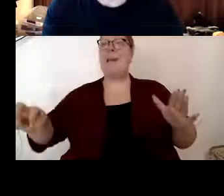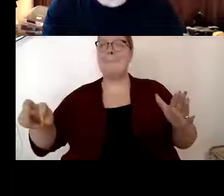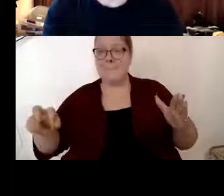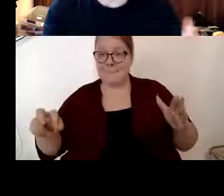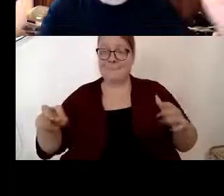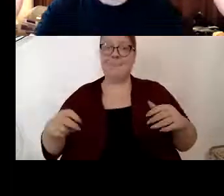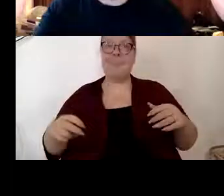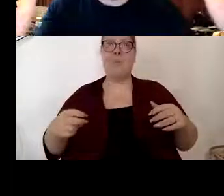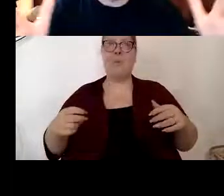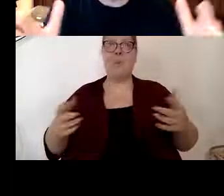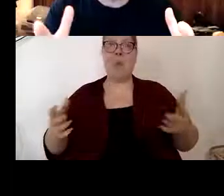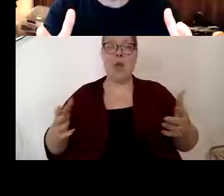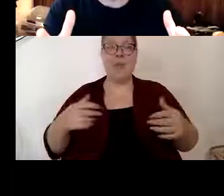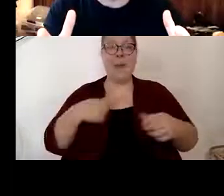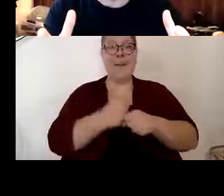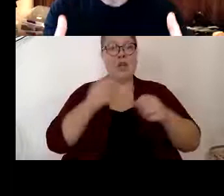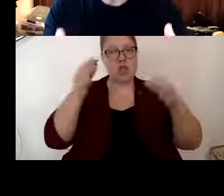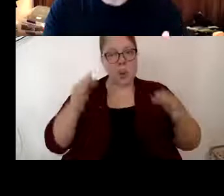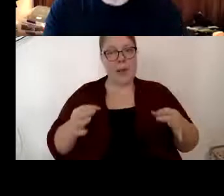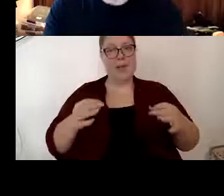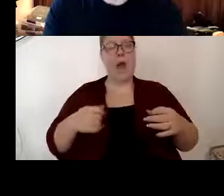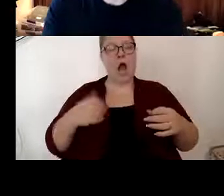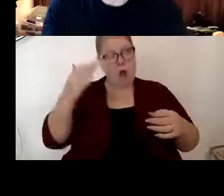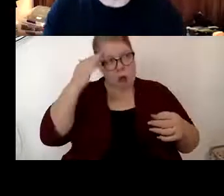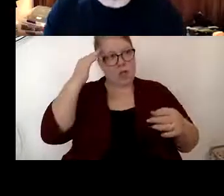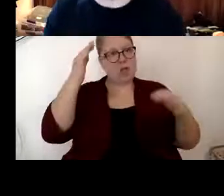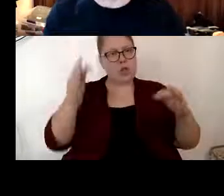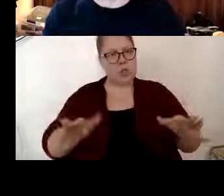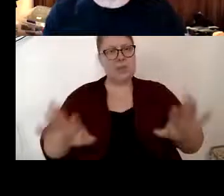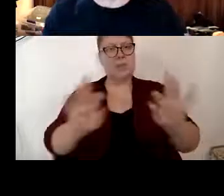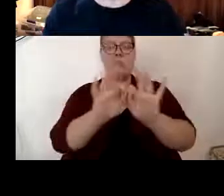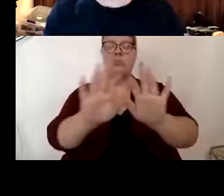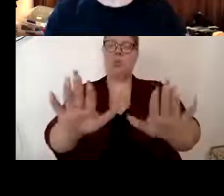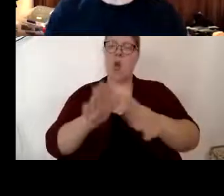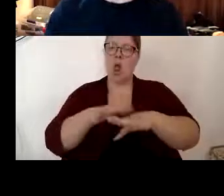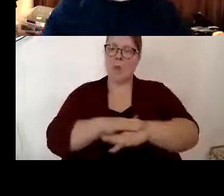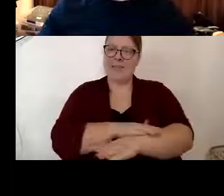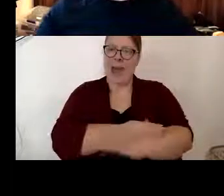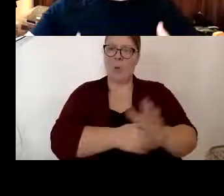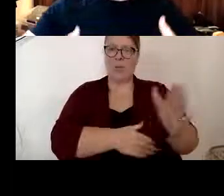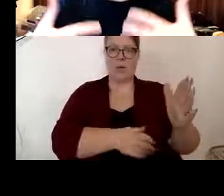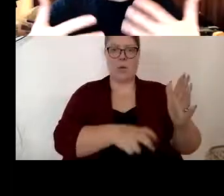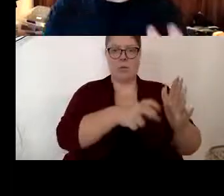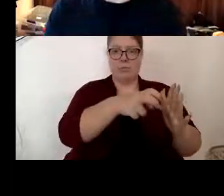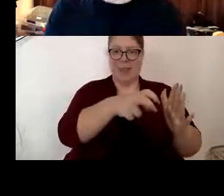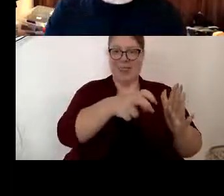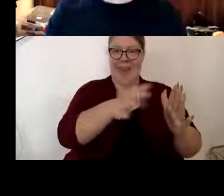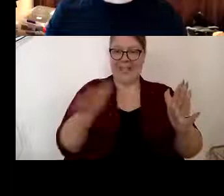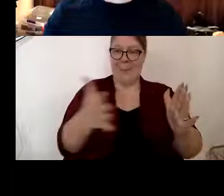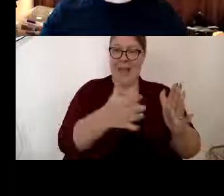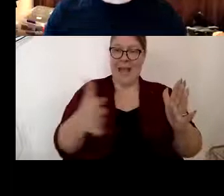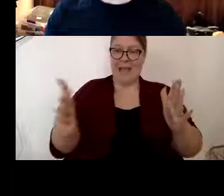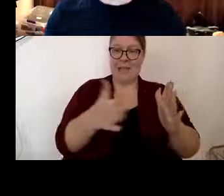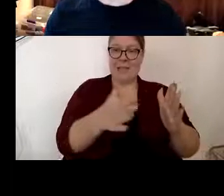a conscious choice. And so we can slow things down, help them just be in that space for a moment. That is where they have the power